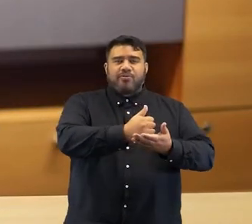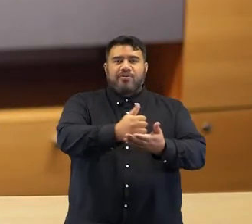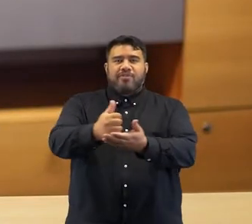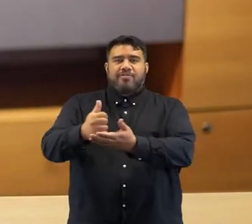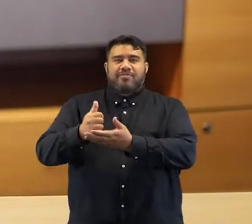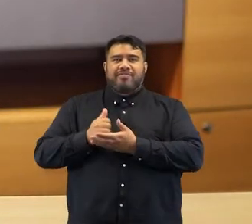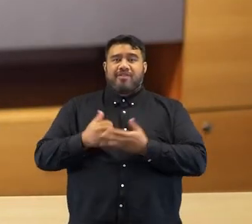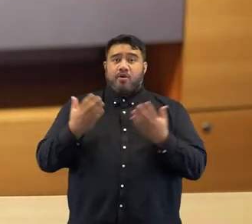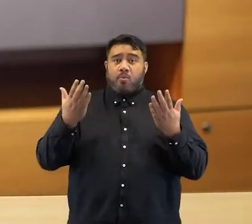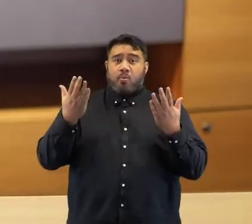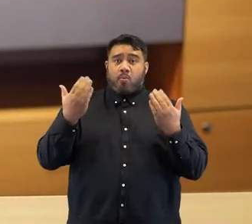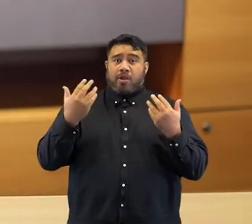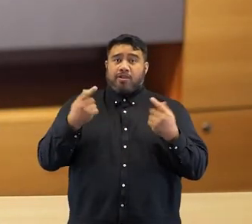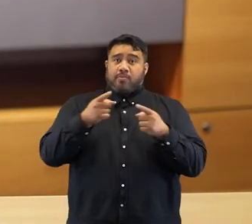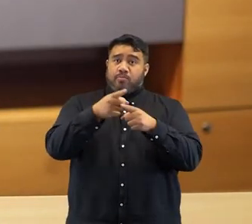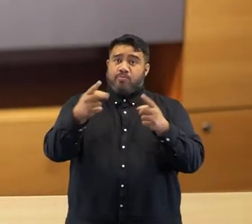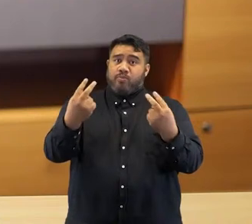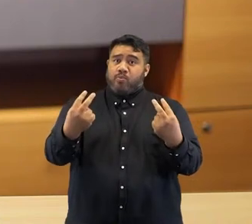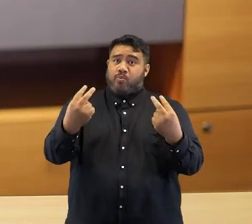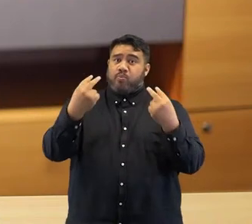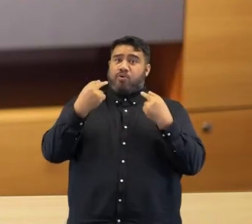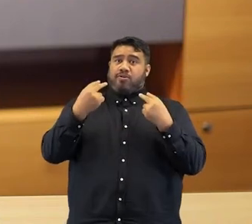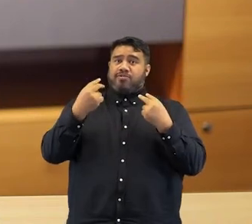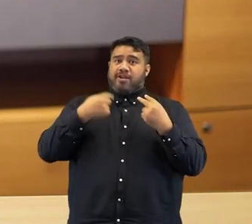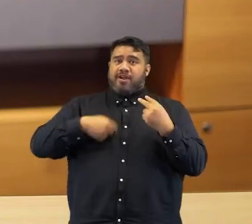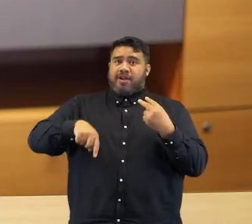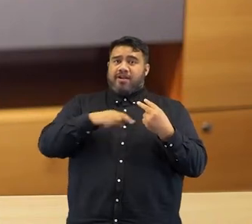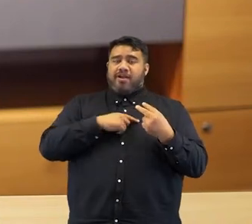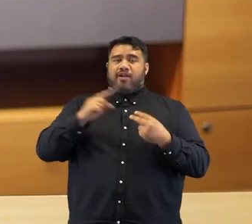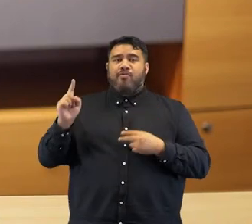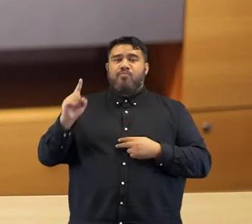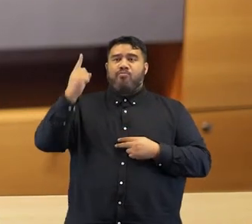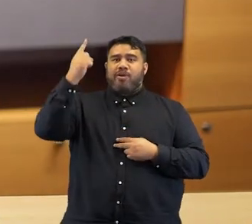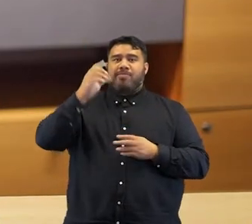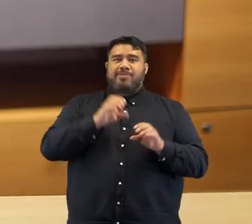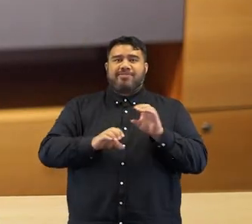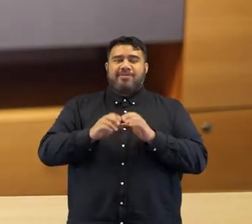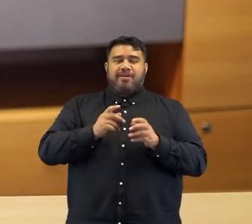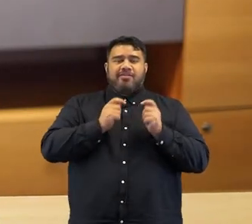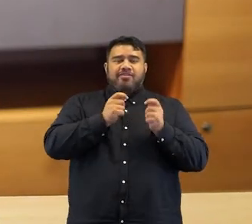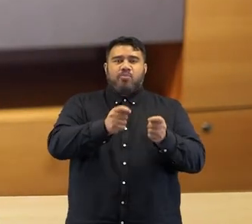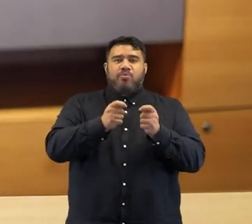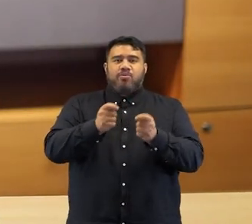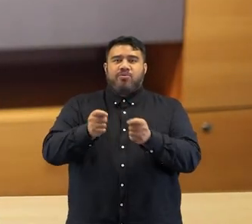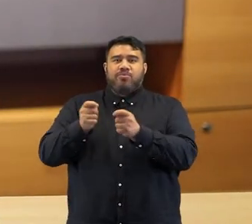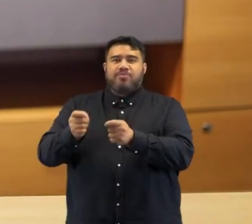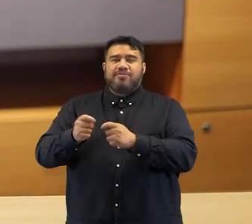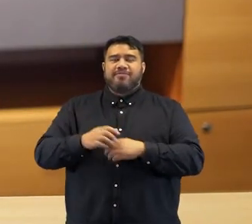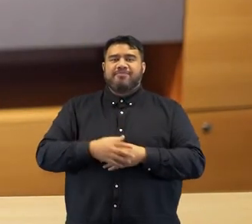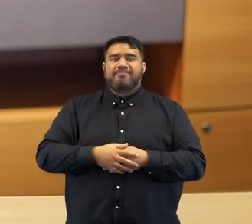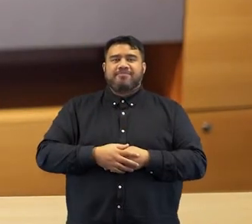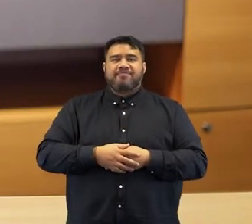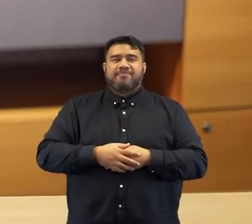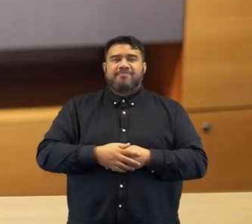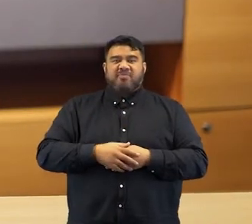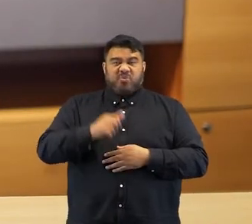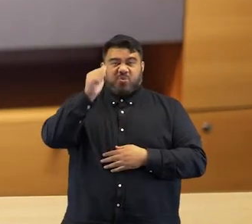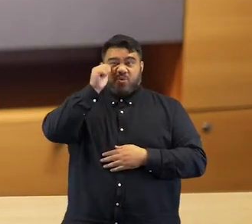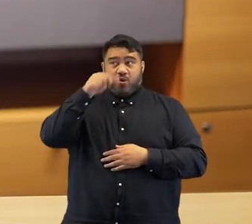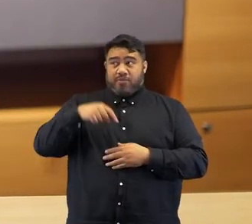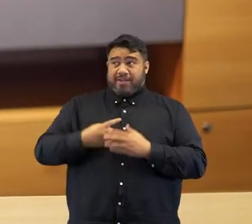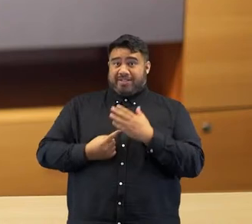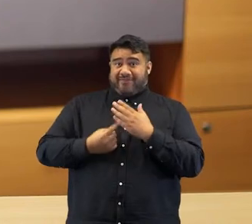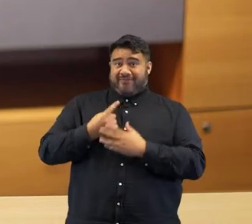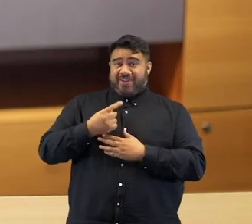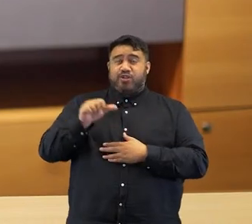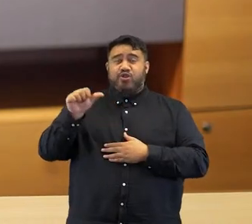Tēnā koutou, tēnā tātou katoa, and welcome to everyone joining us today for the Prime Minister's Science Prizes. As many of you know, we